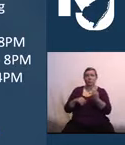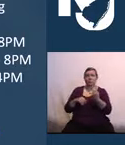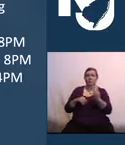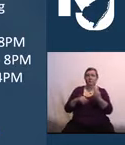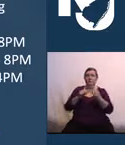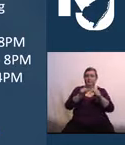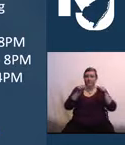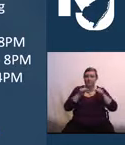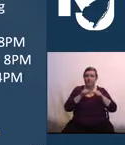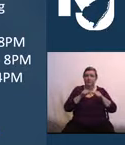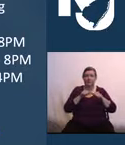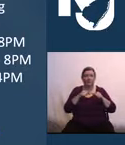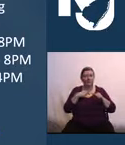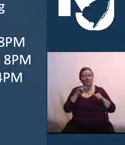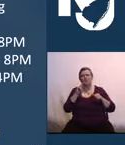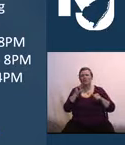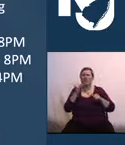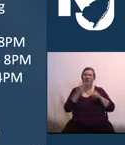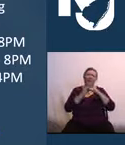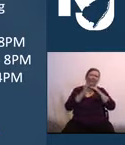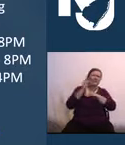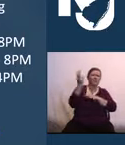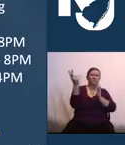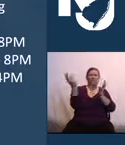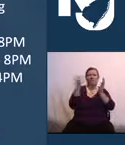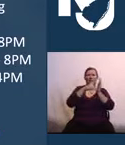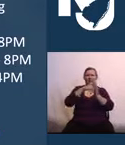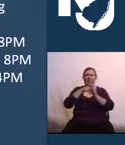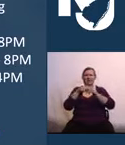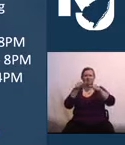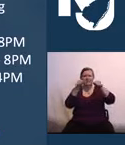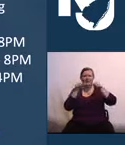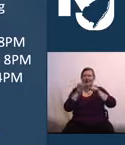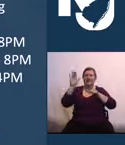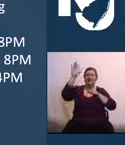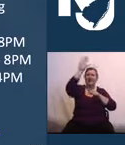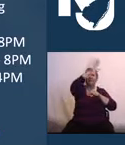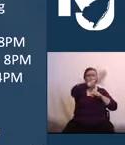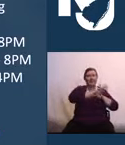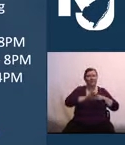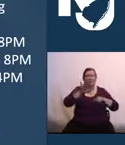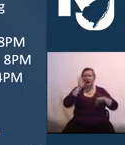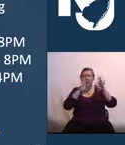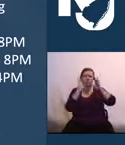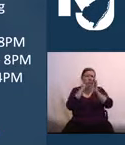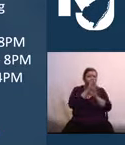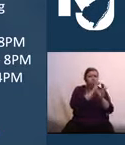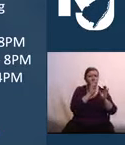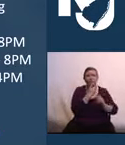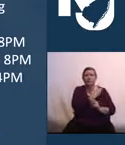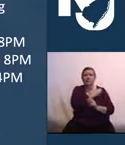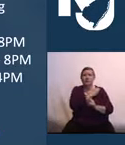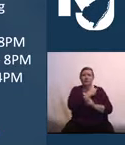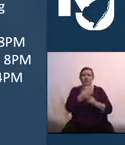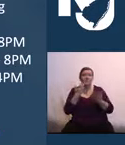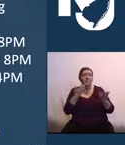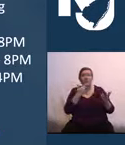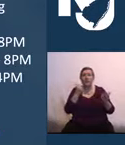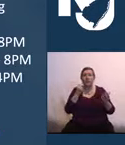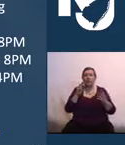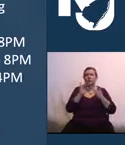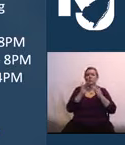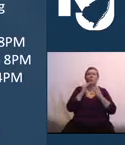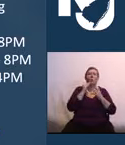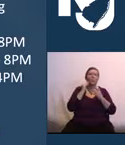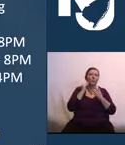2,000 sites across the state where you can get vaccinated and boosted. And as always, you can find the site closest to your home or your school or